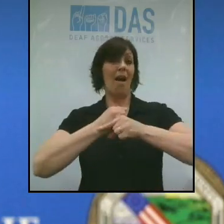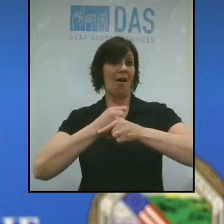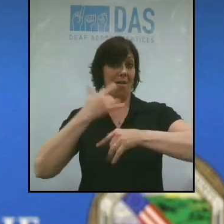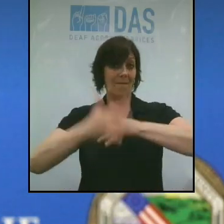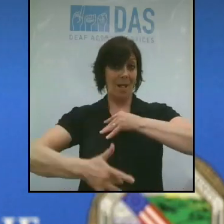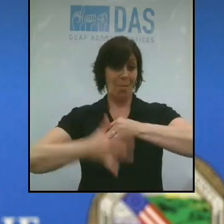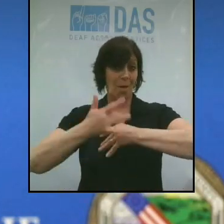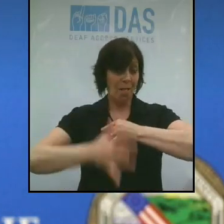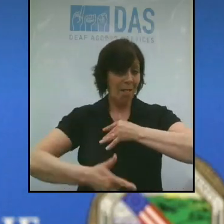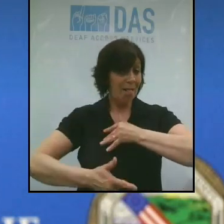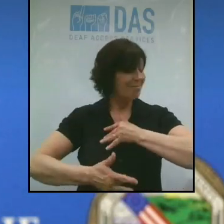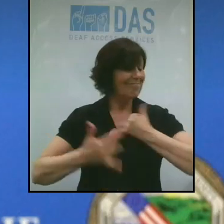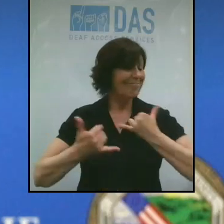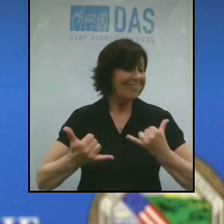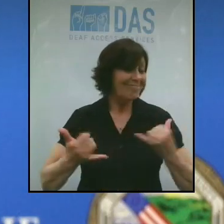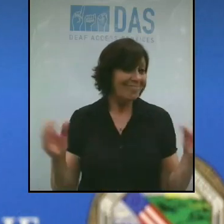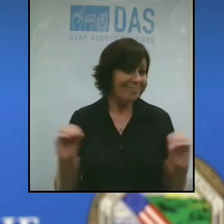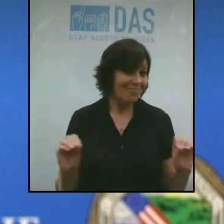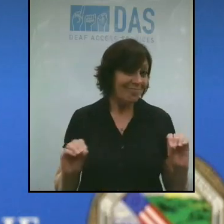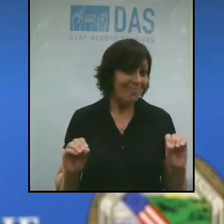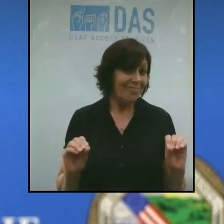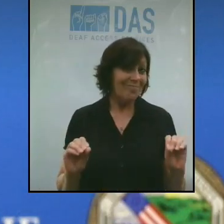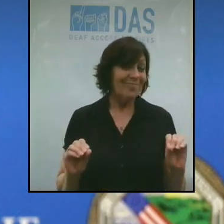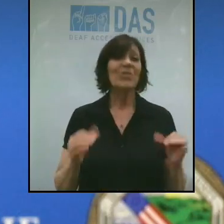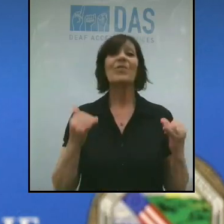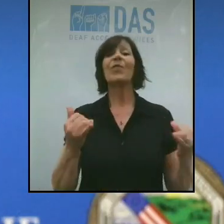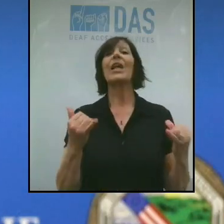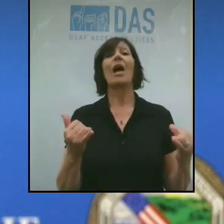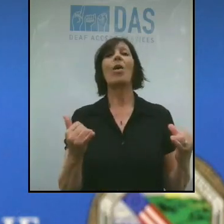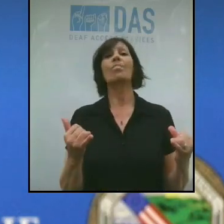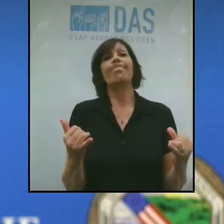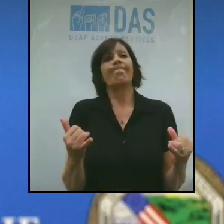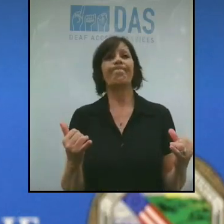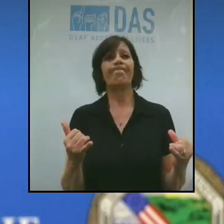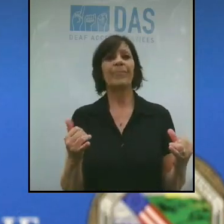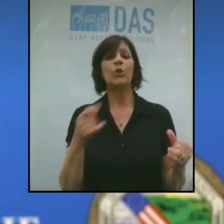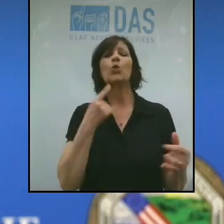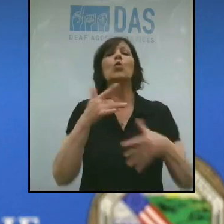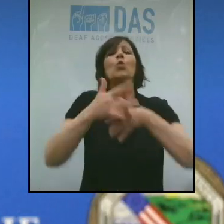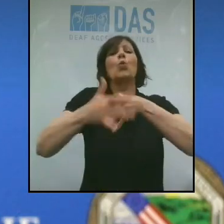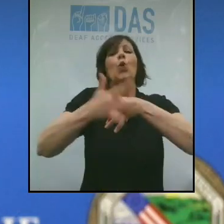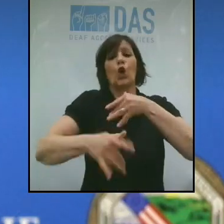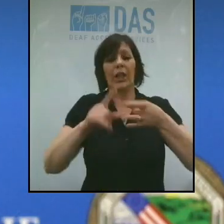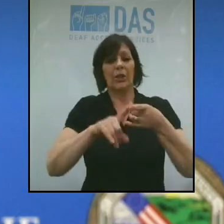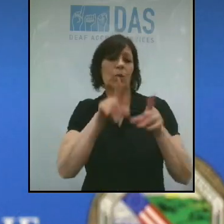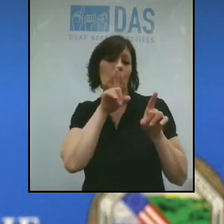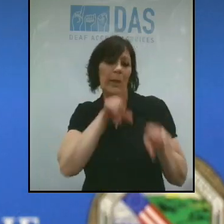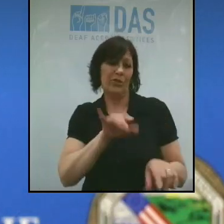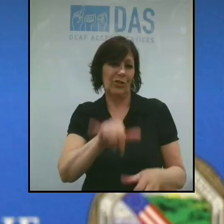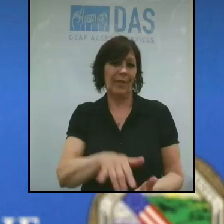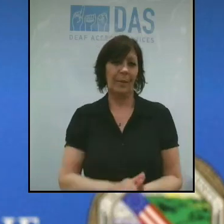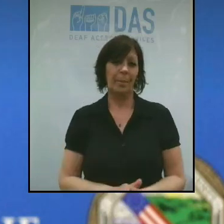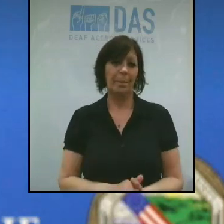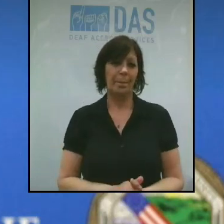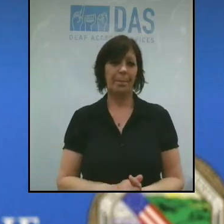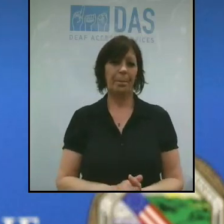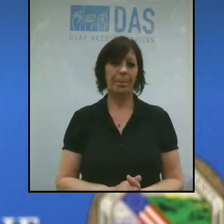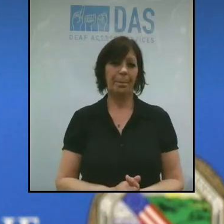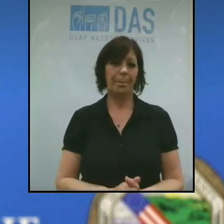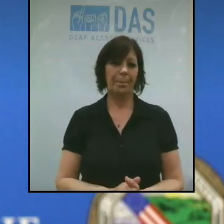at this point we do not have that in place. So for now it's kind of a premature for Erie County at least.